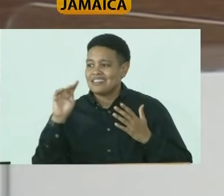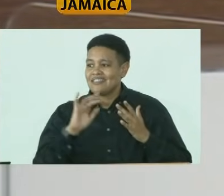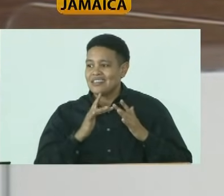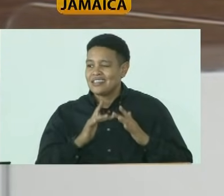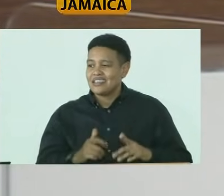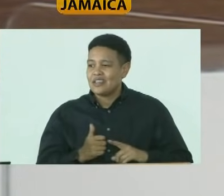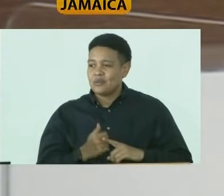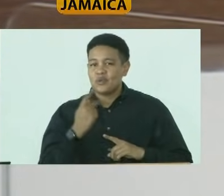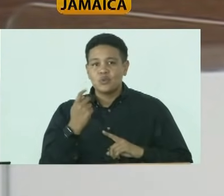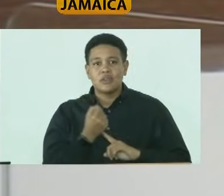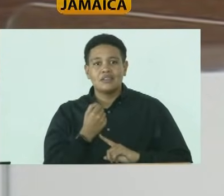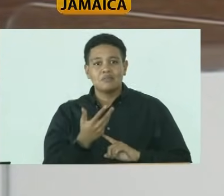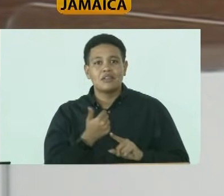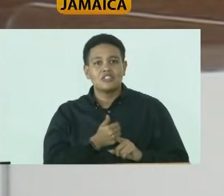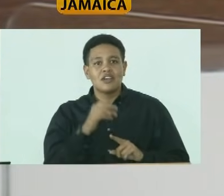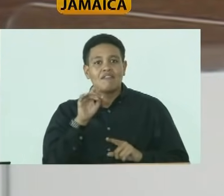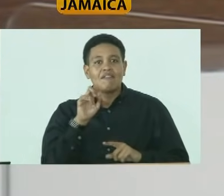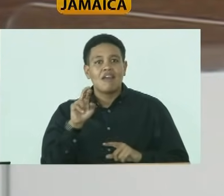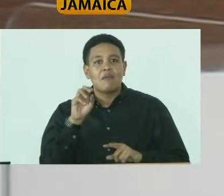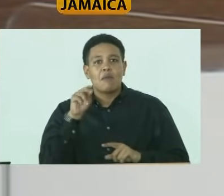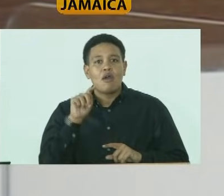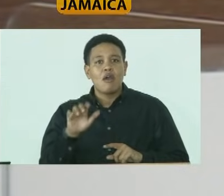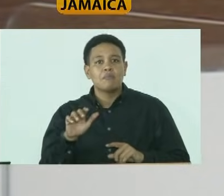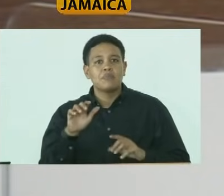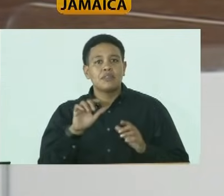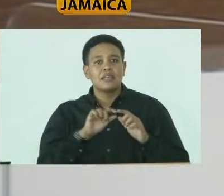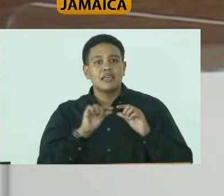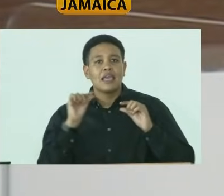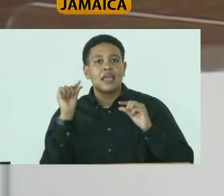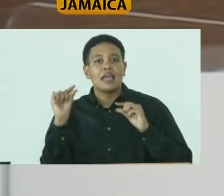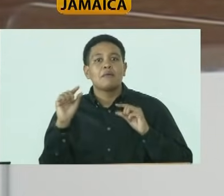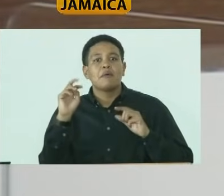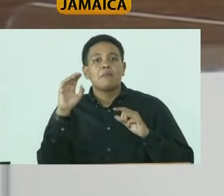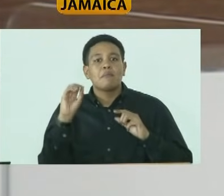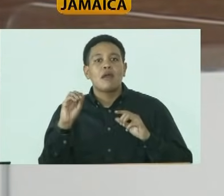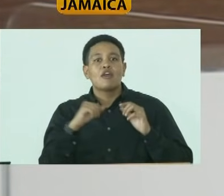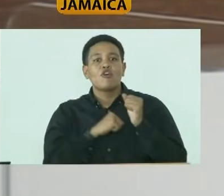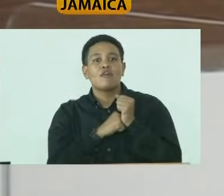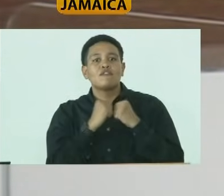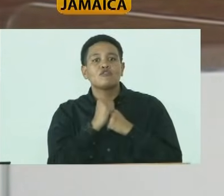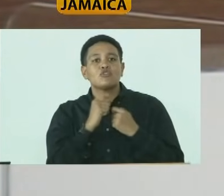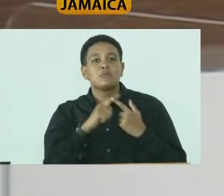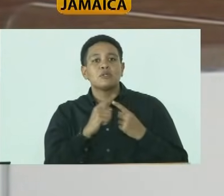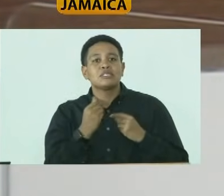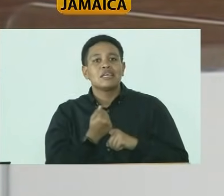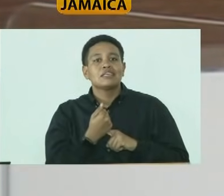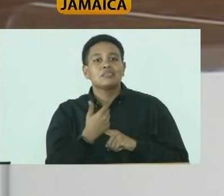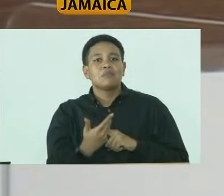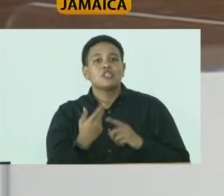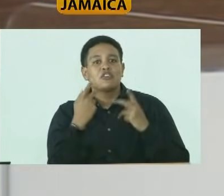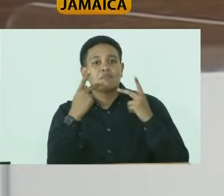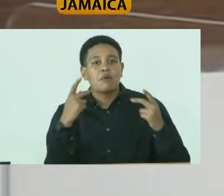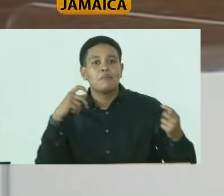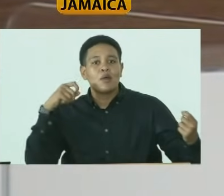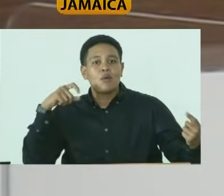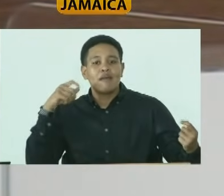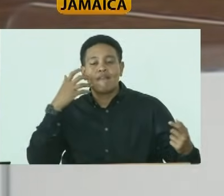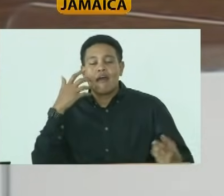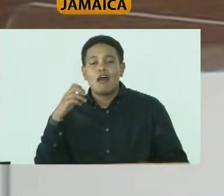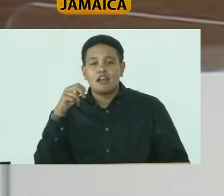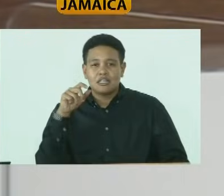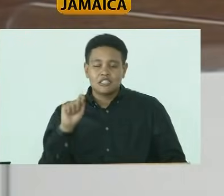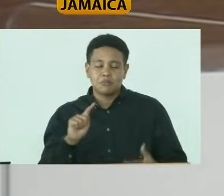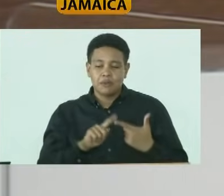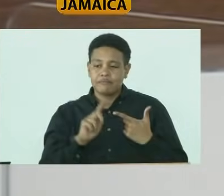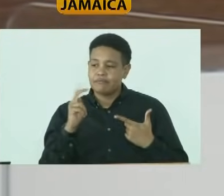microwave infrastructure. And 3, the expansion of public Wi-Fi hotspots. 2,